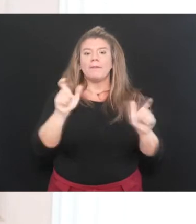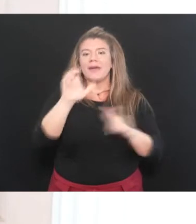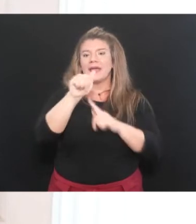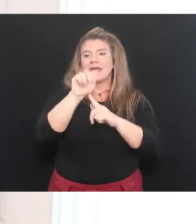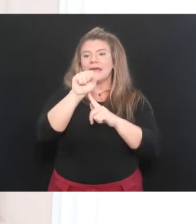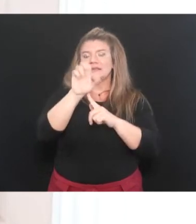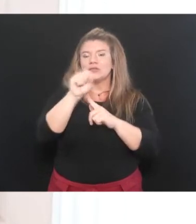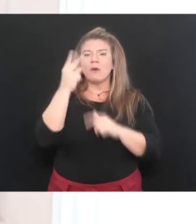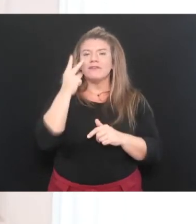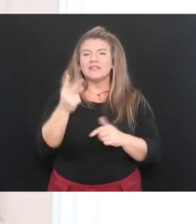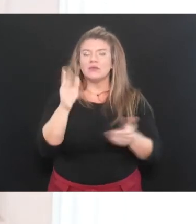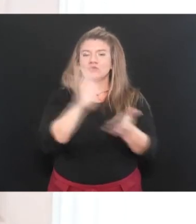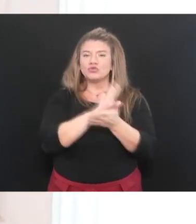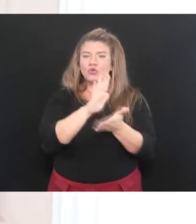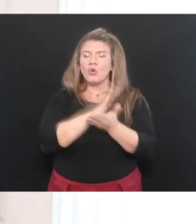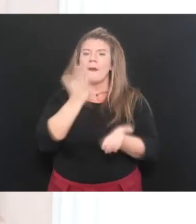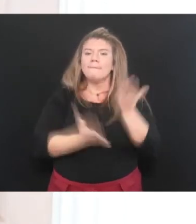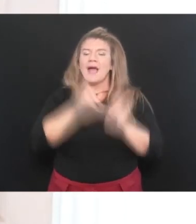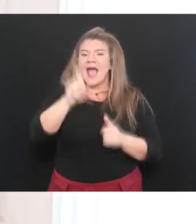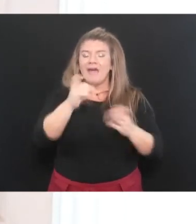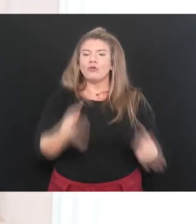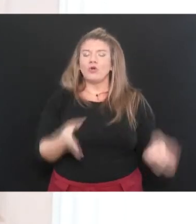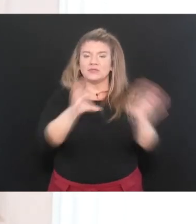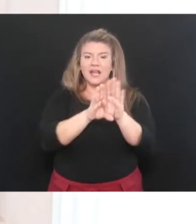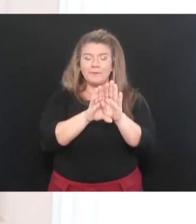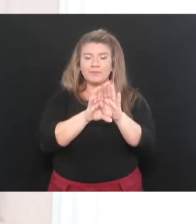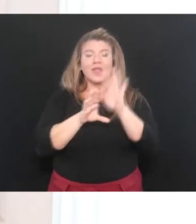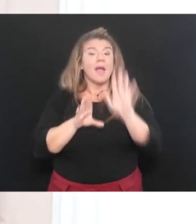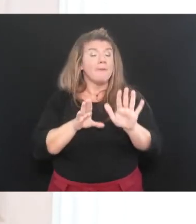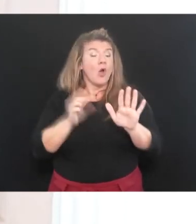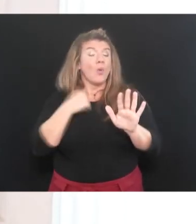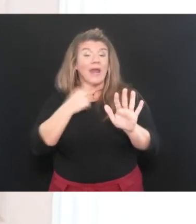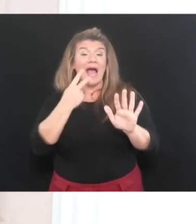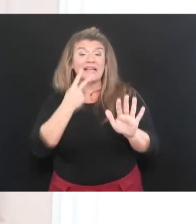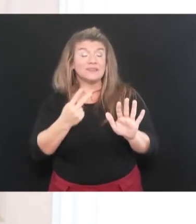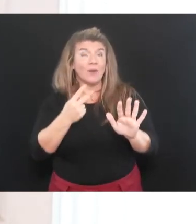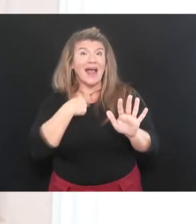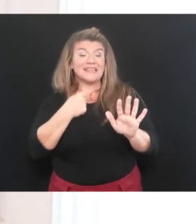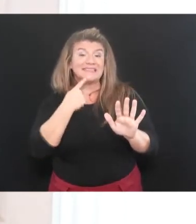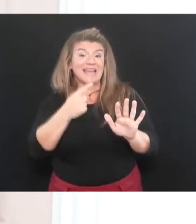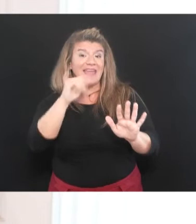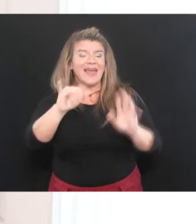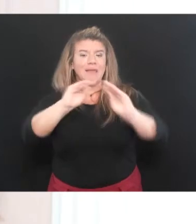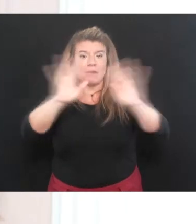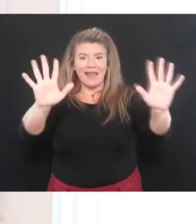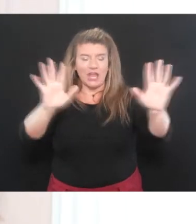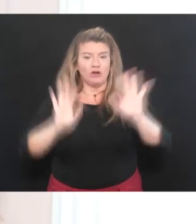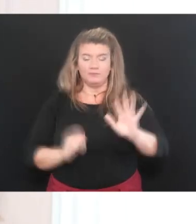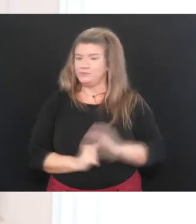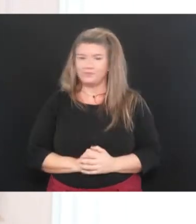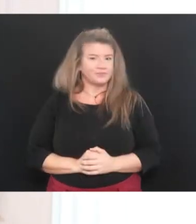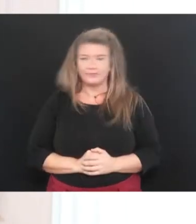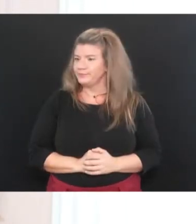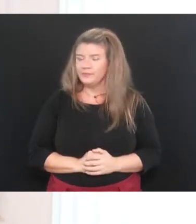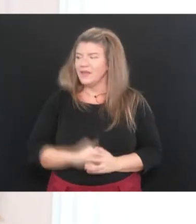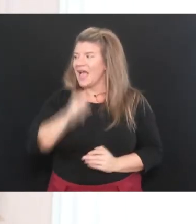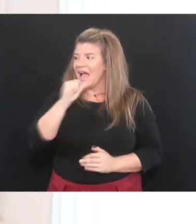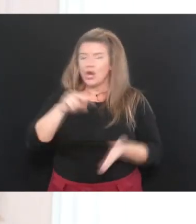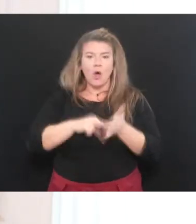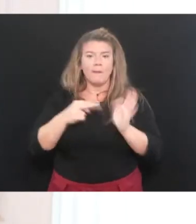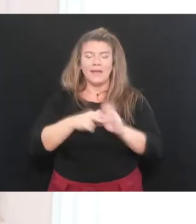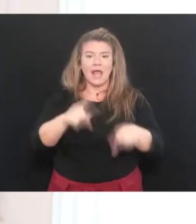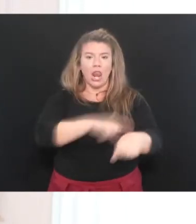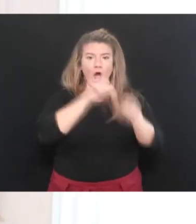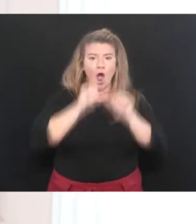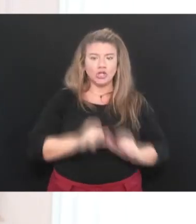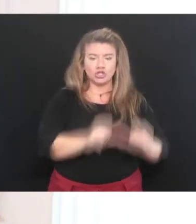schools perhaps may have to close down. But when I say that, let me be very clear. We're not talking about long-term closures. We're talking